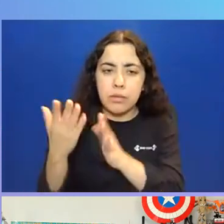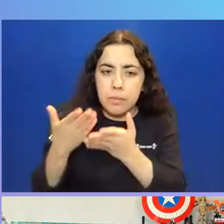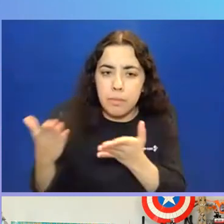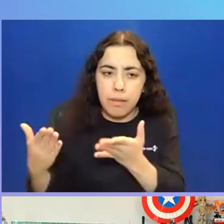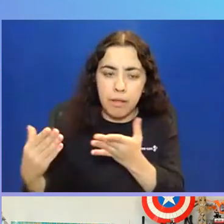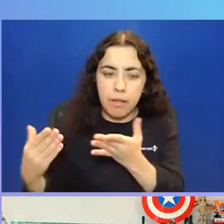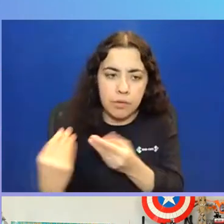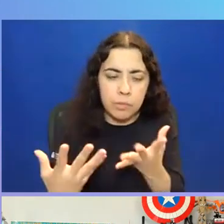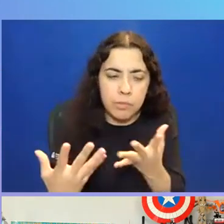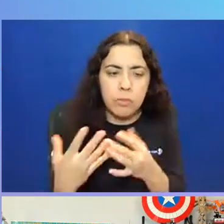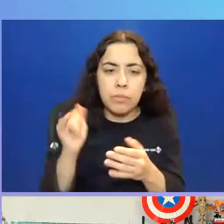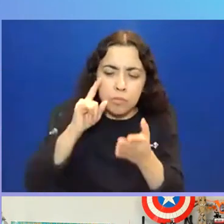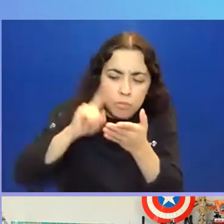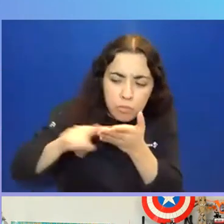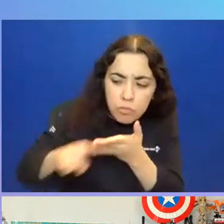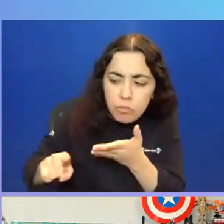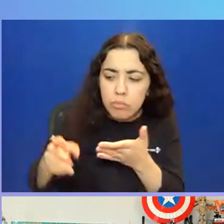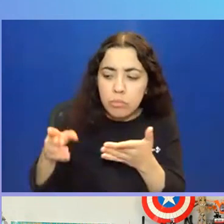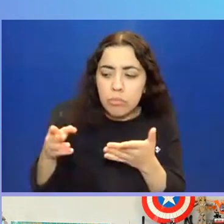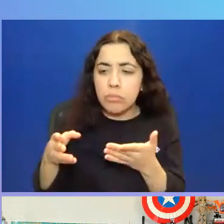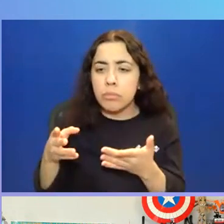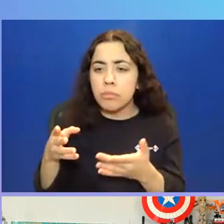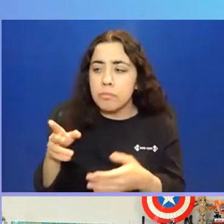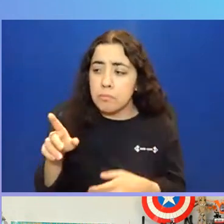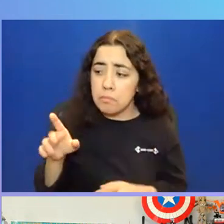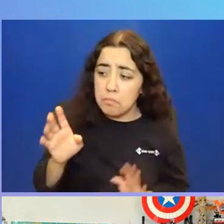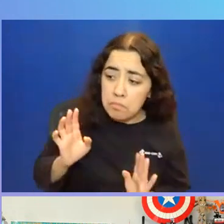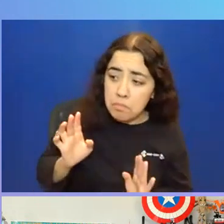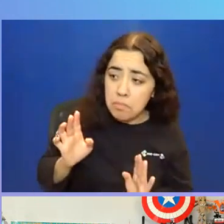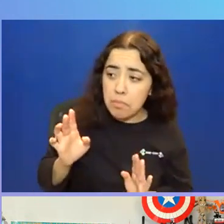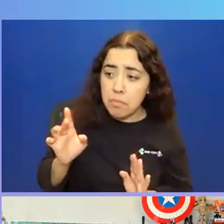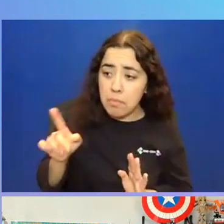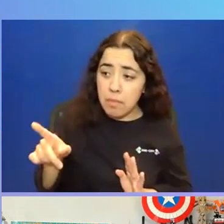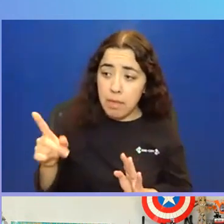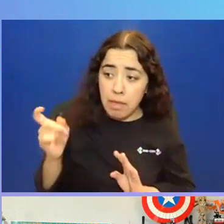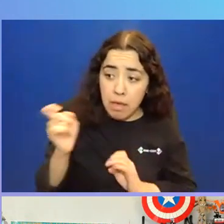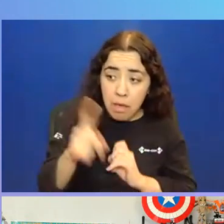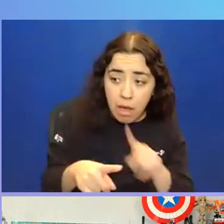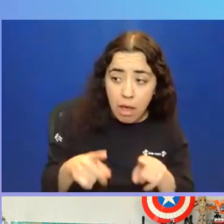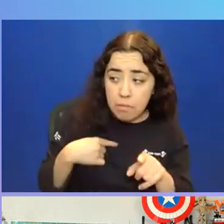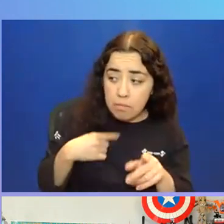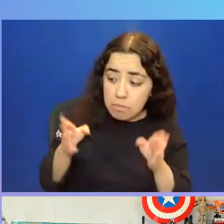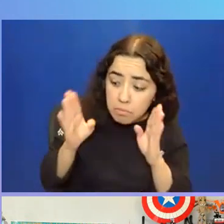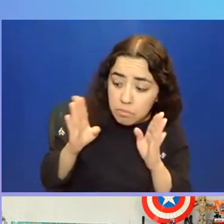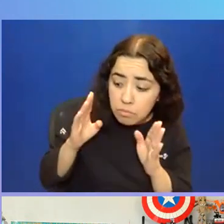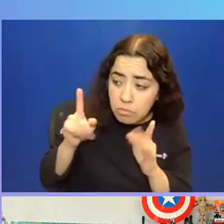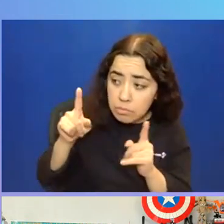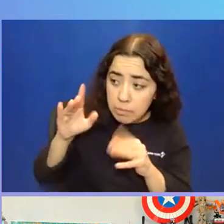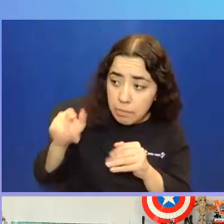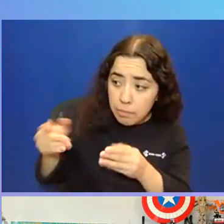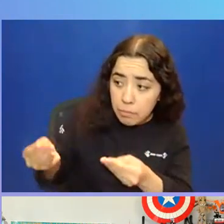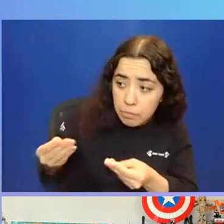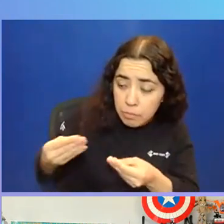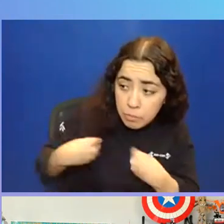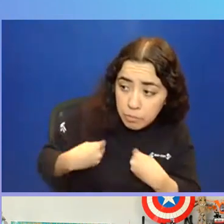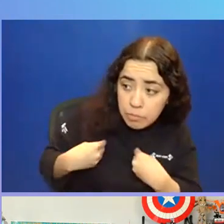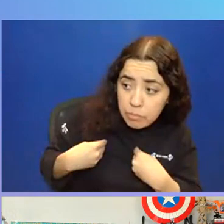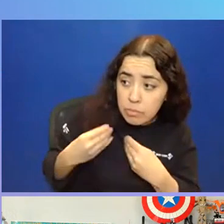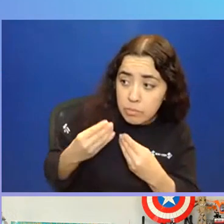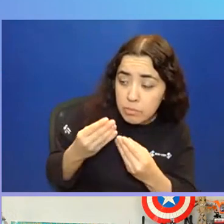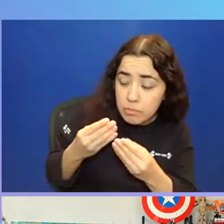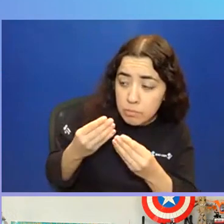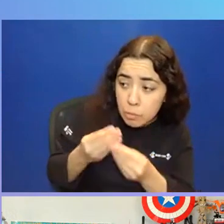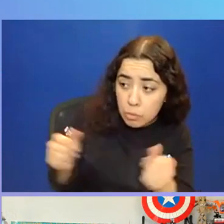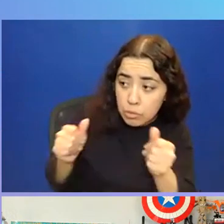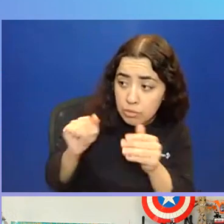see publicly without having to ask any questions that you're paying attention and expecting them to provide accessible solutions. So with